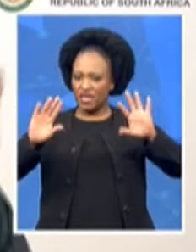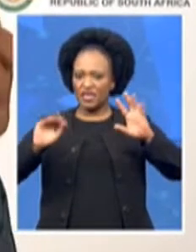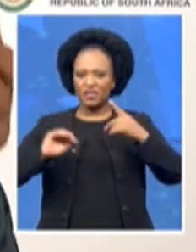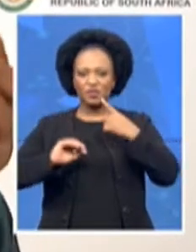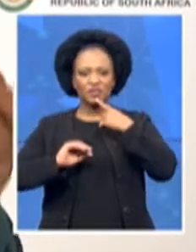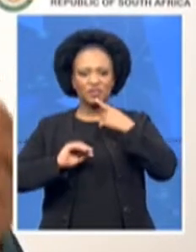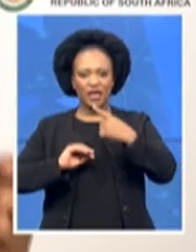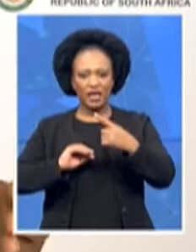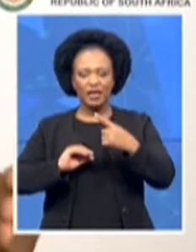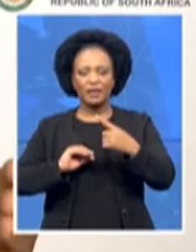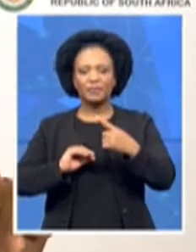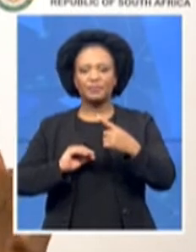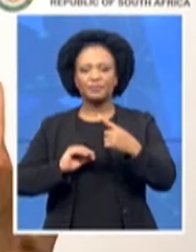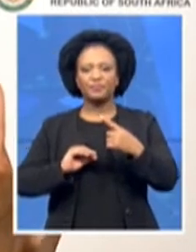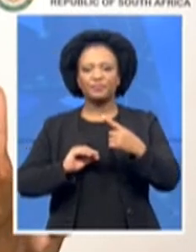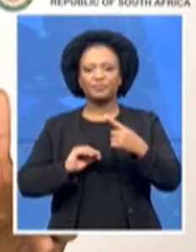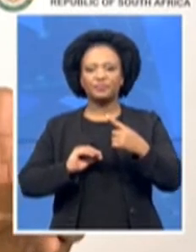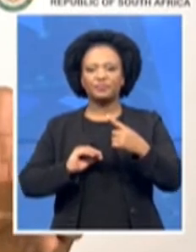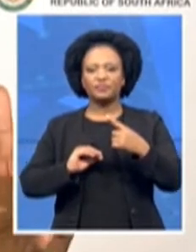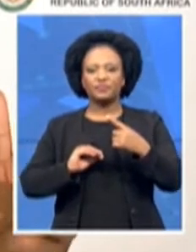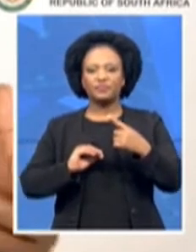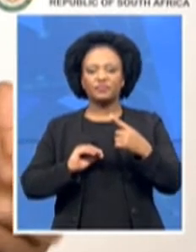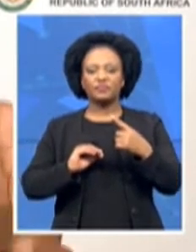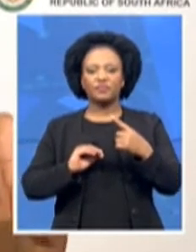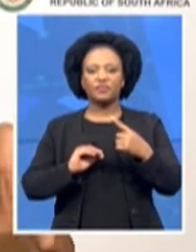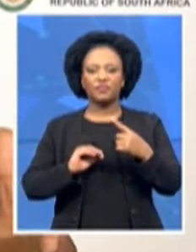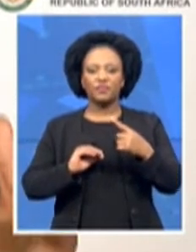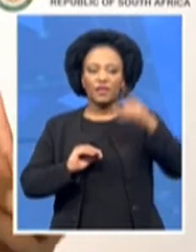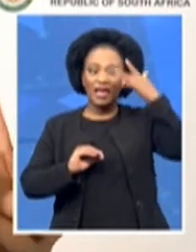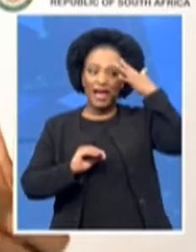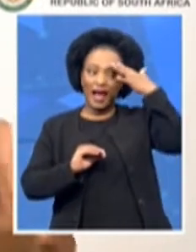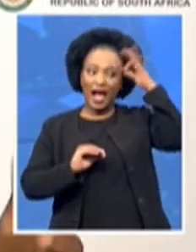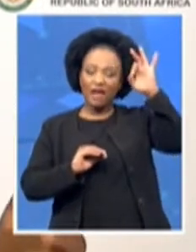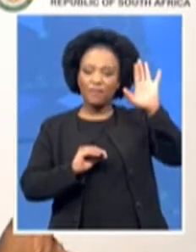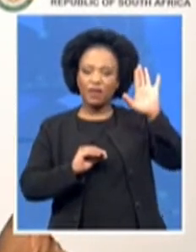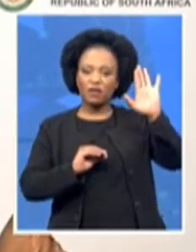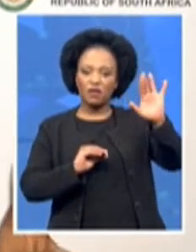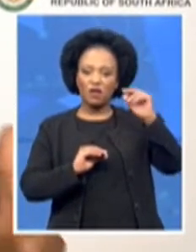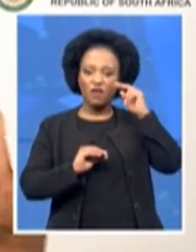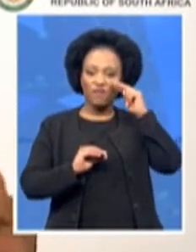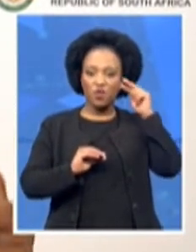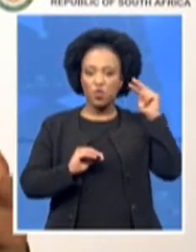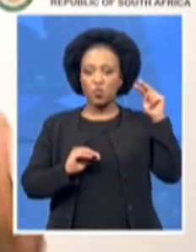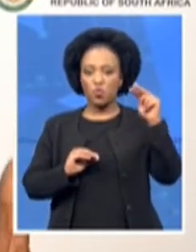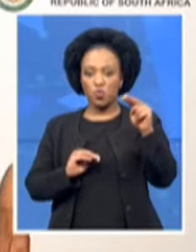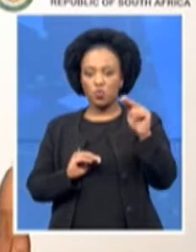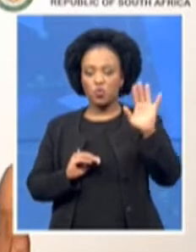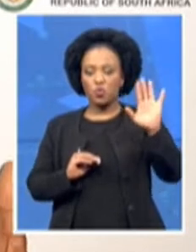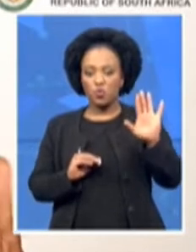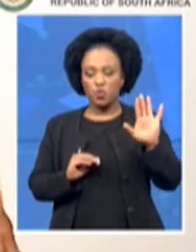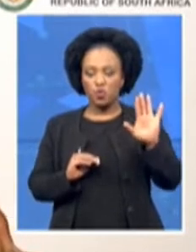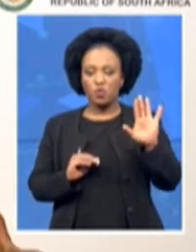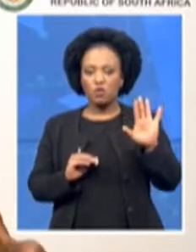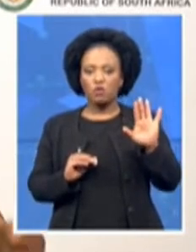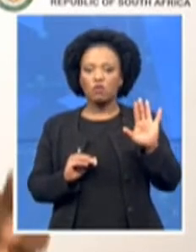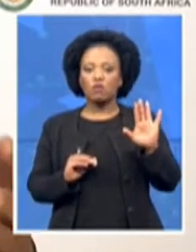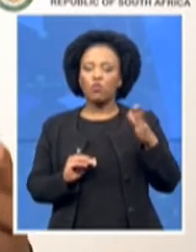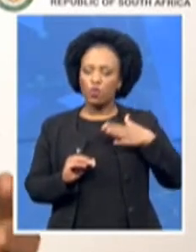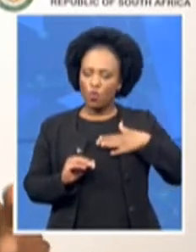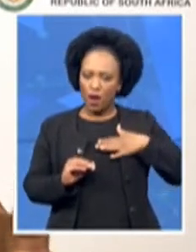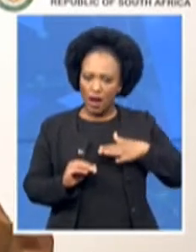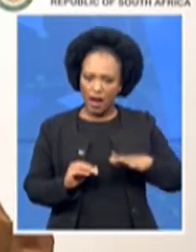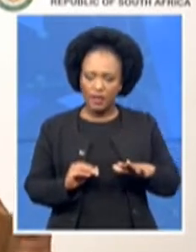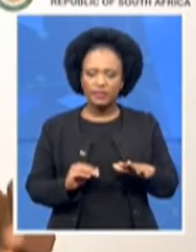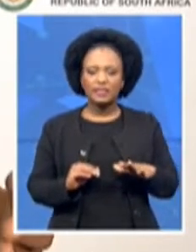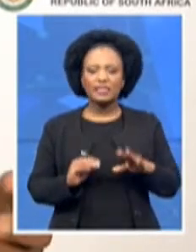from a government point of view, we want to make available the certificate and